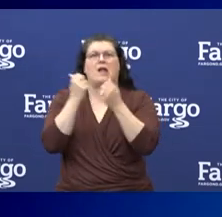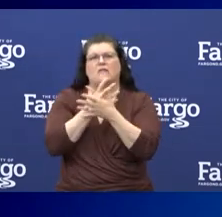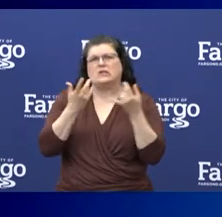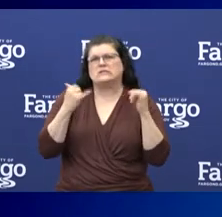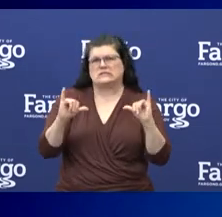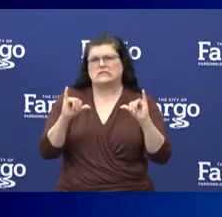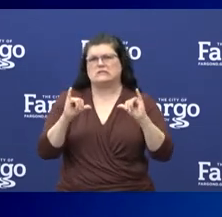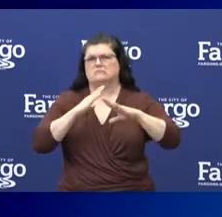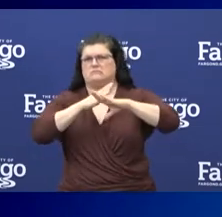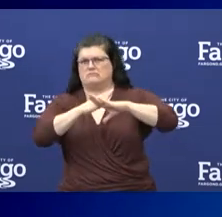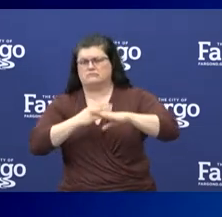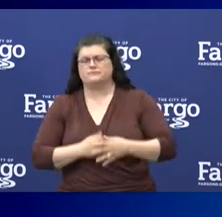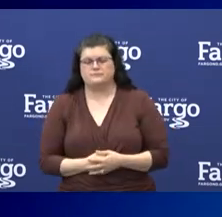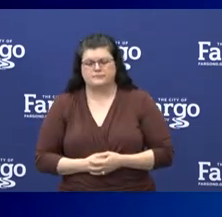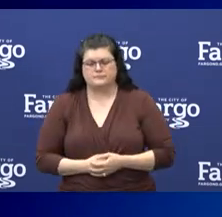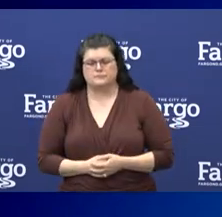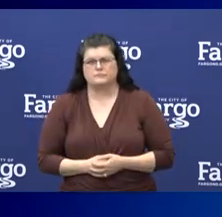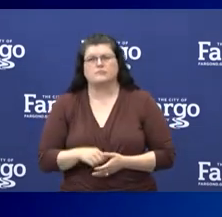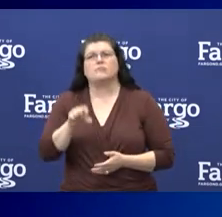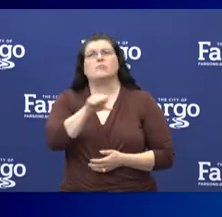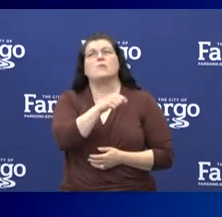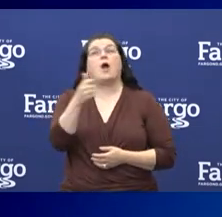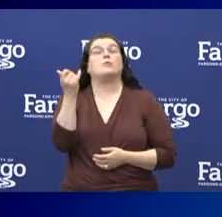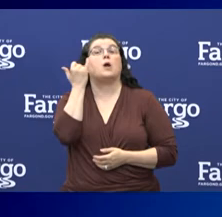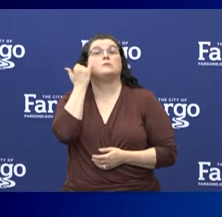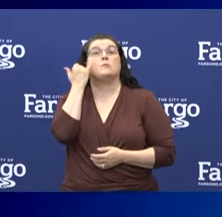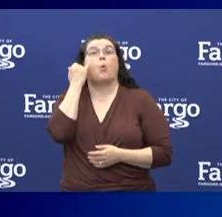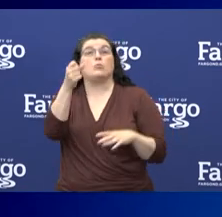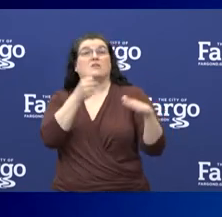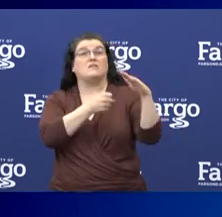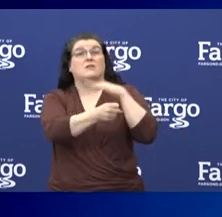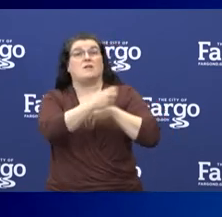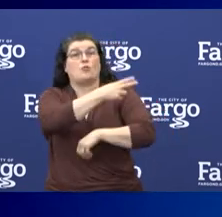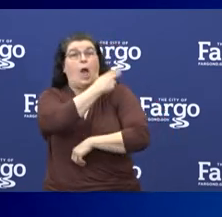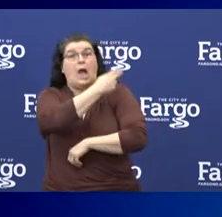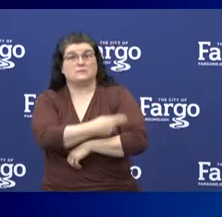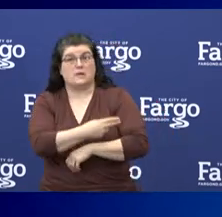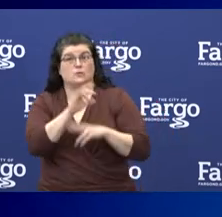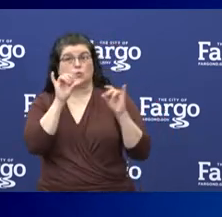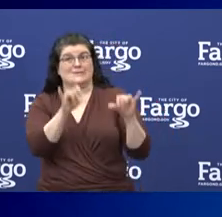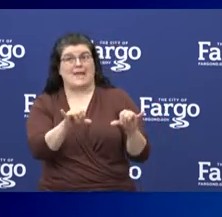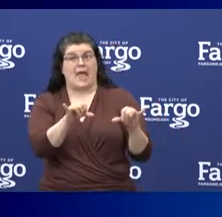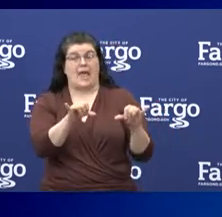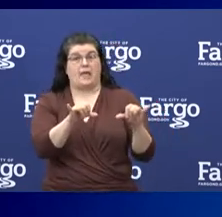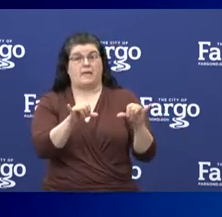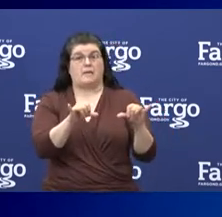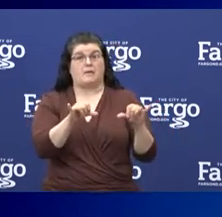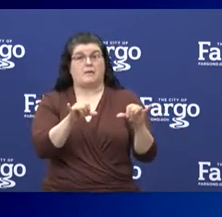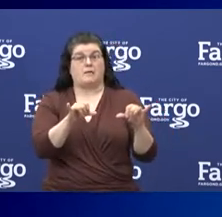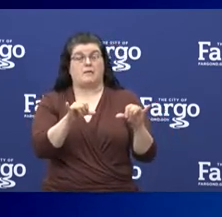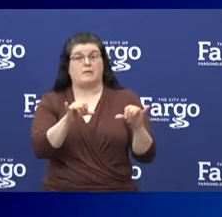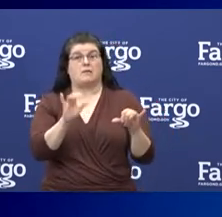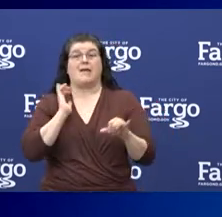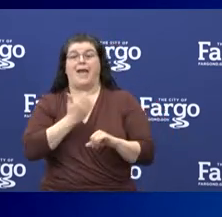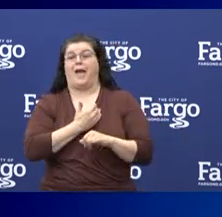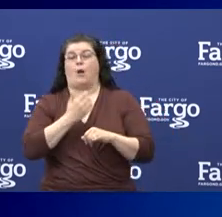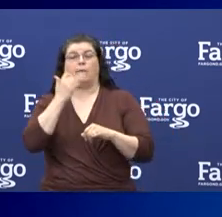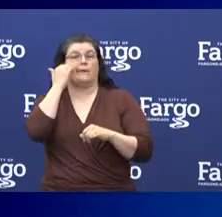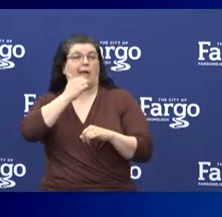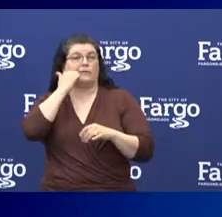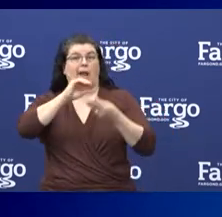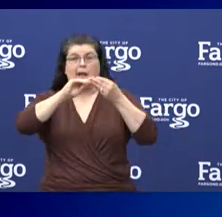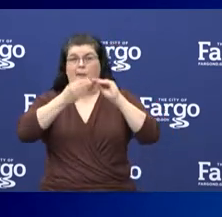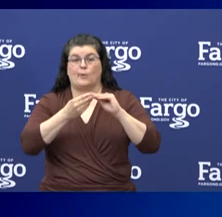we wanted to talk about is hospitalizations. And we want to change the focus from daily count. Our daily count could go to 100, could go